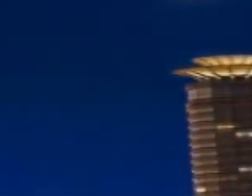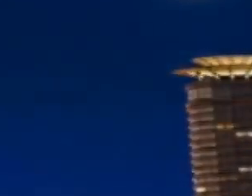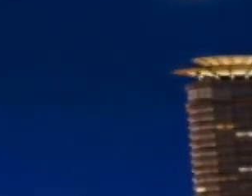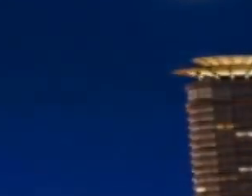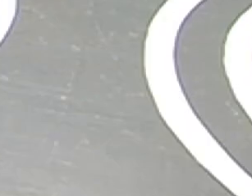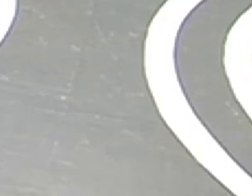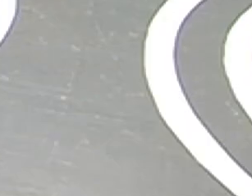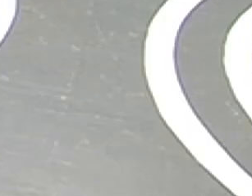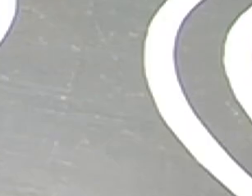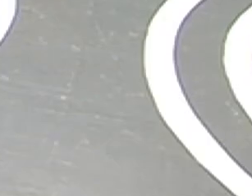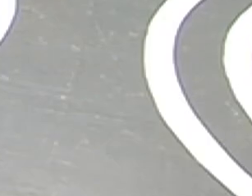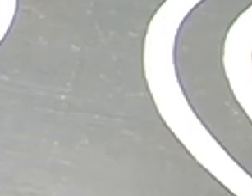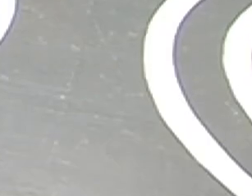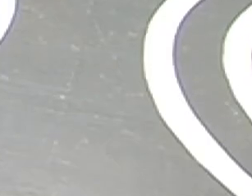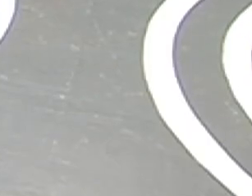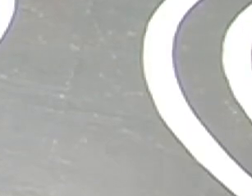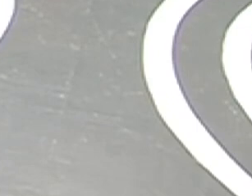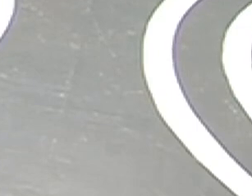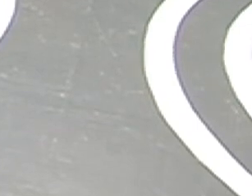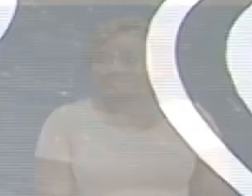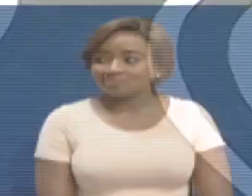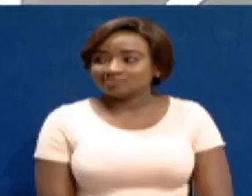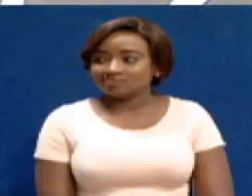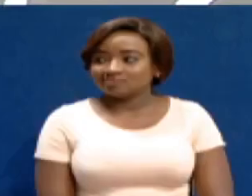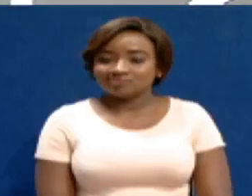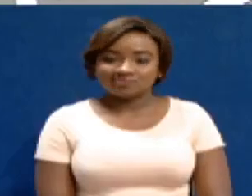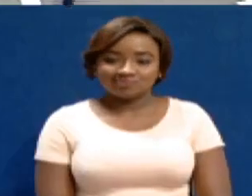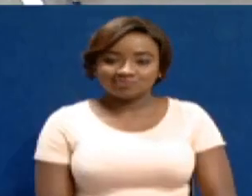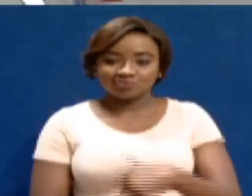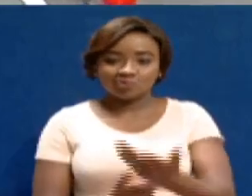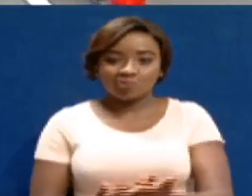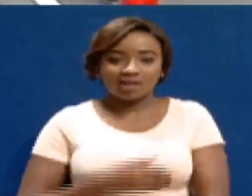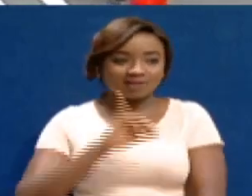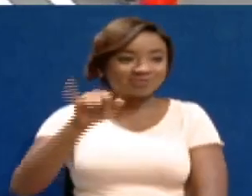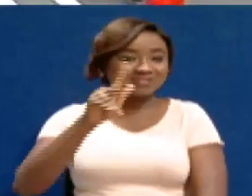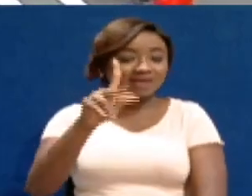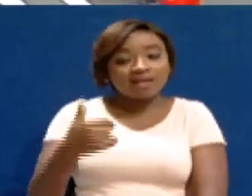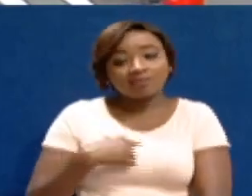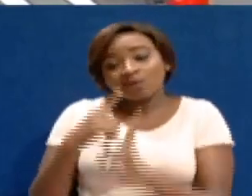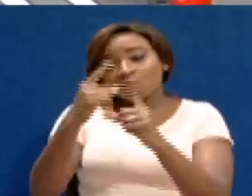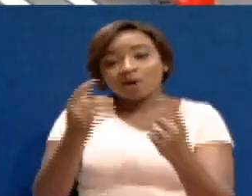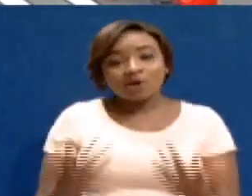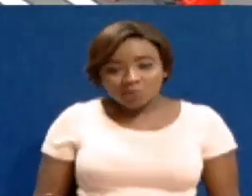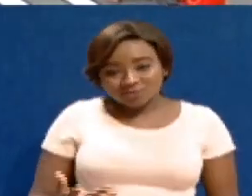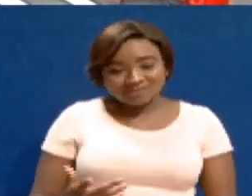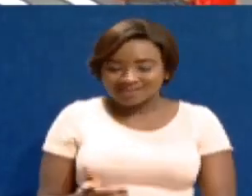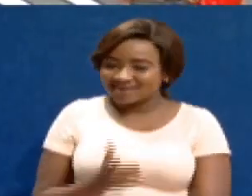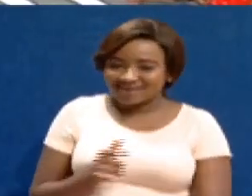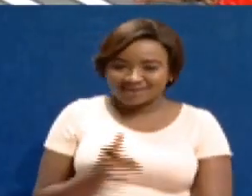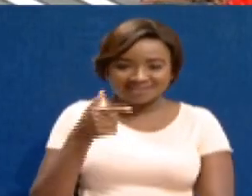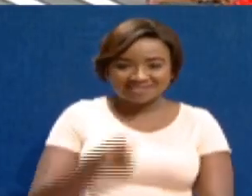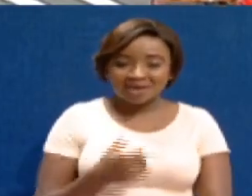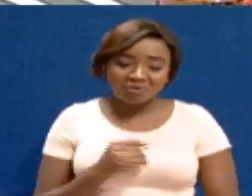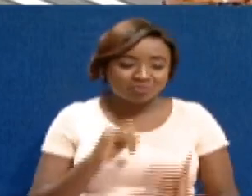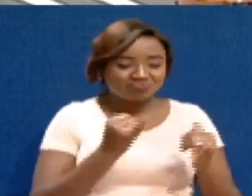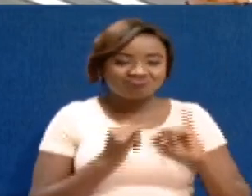And welcome back to Jeff Koinange Live here at Citizen Television. I told you the ladies were in the house. They were just chatting. And now they're